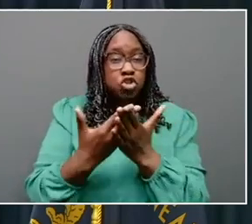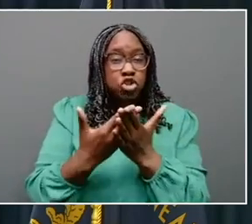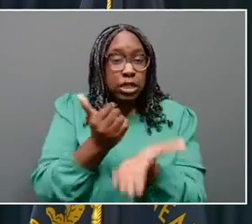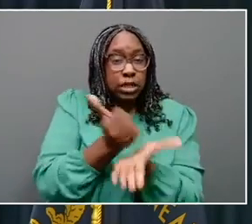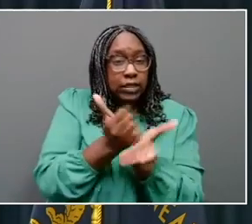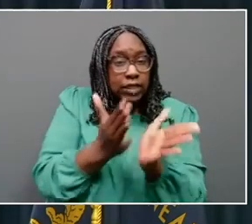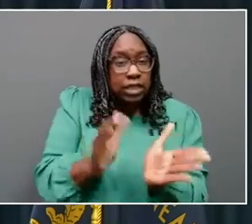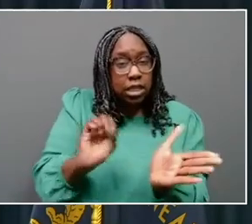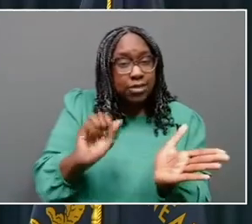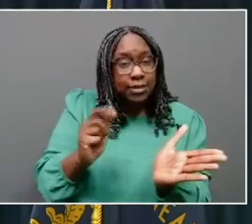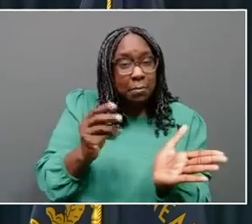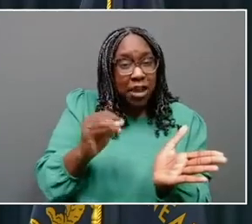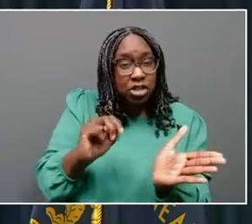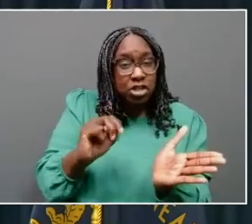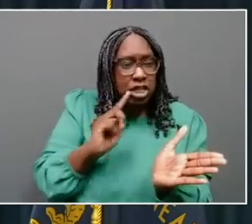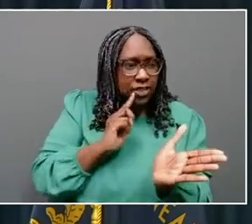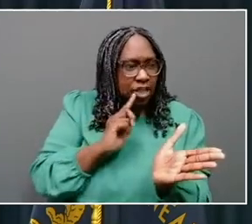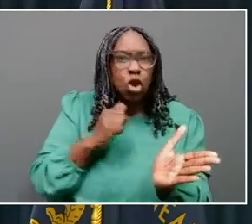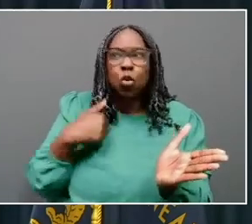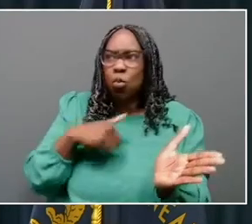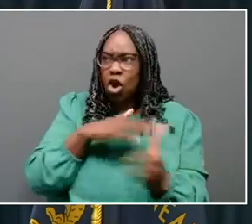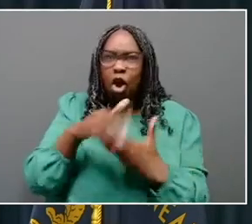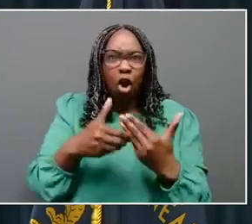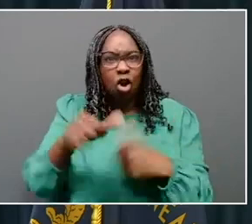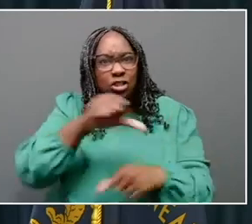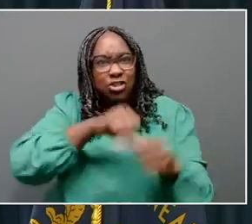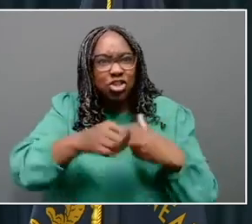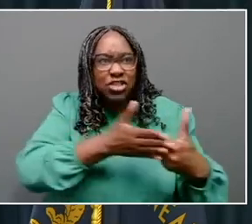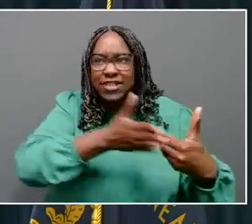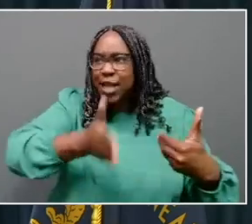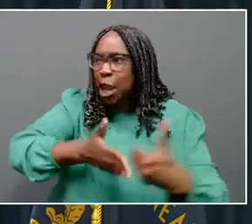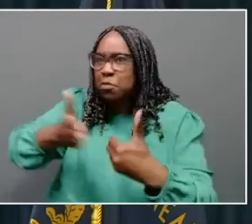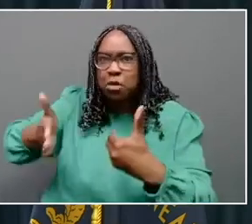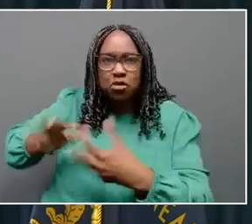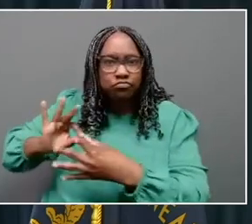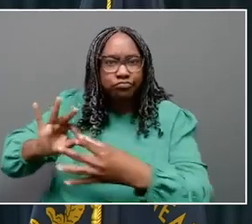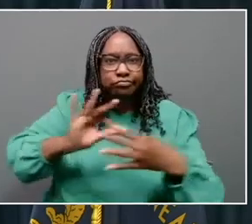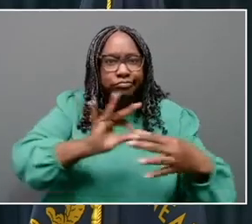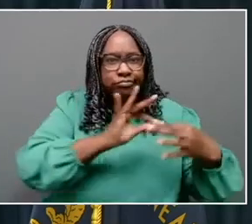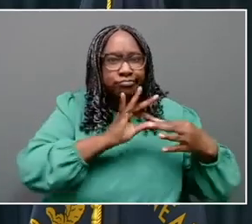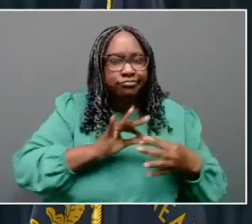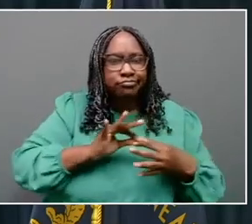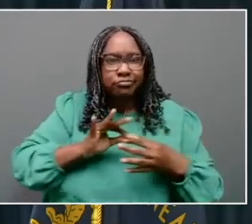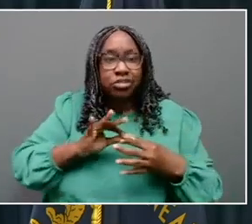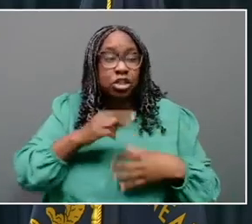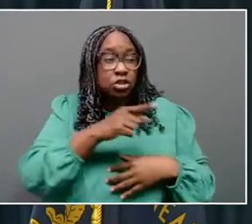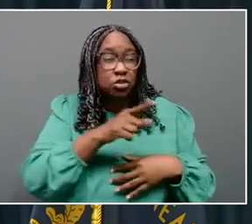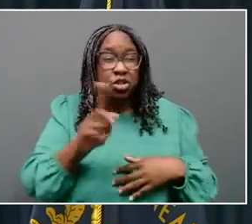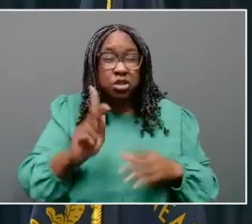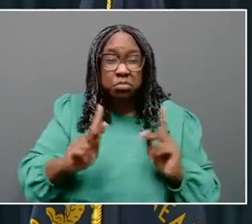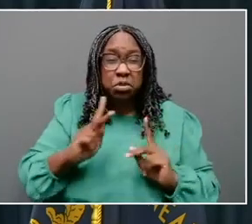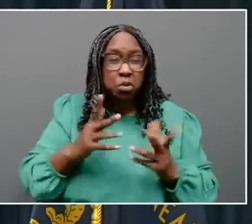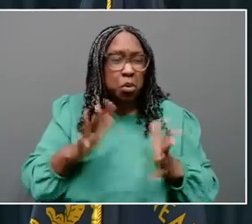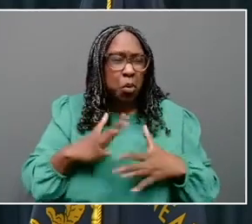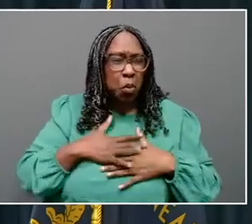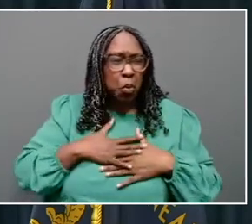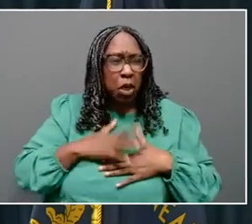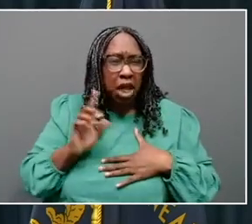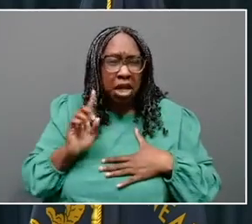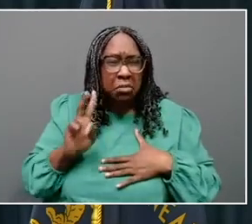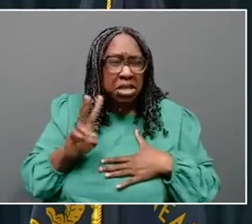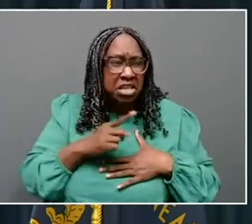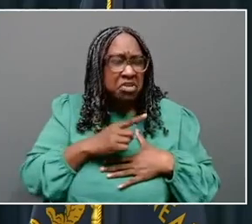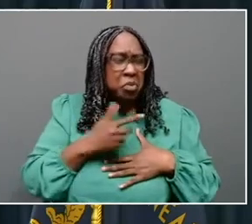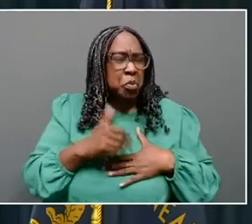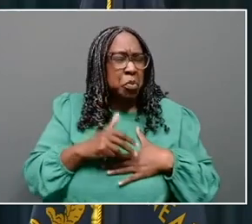neighbor. We all must commit to protecting our fellow Kentuckians and standing with survivors of these heinous and cowardly acts. If you